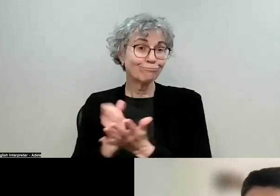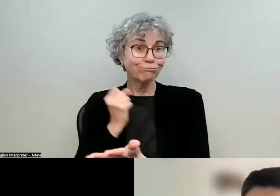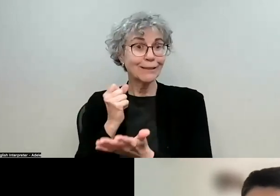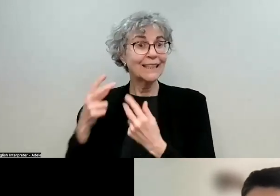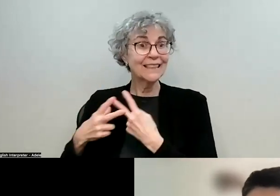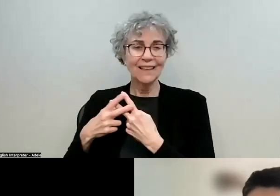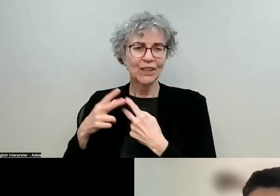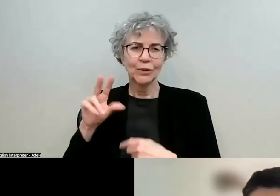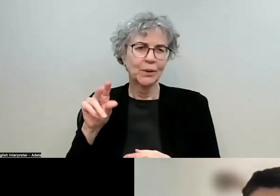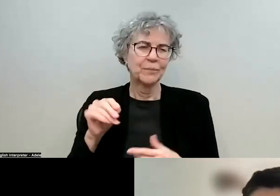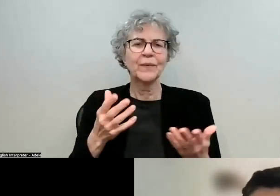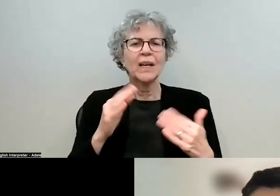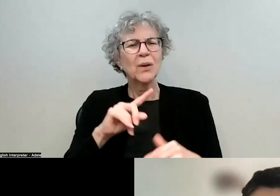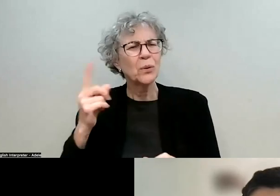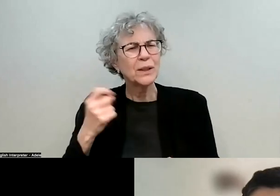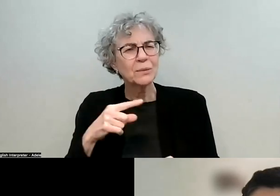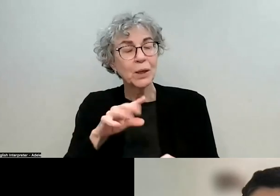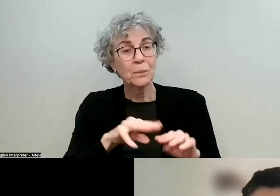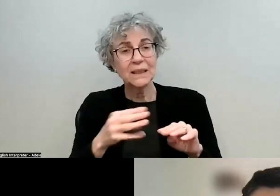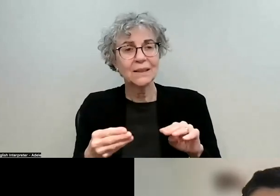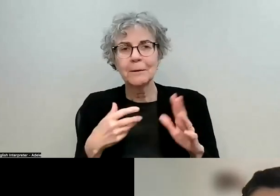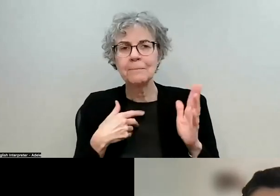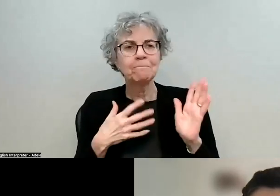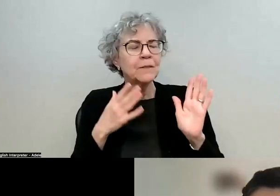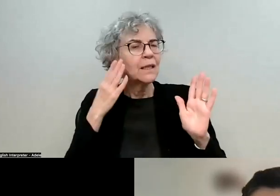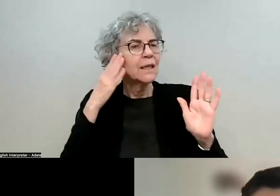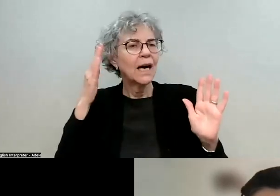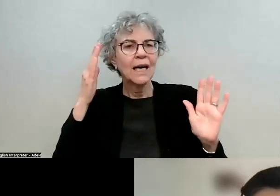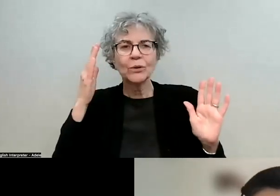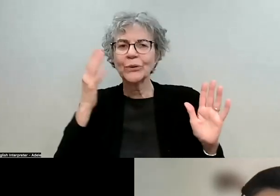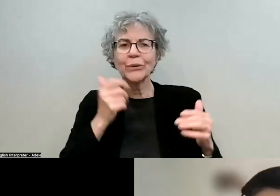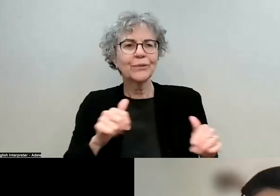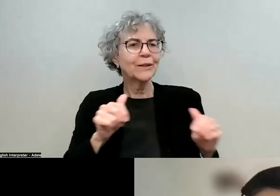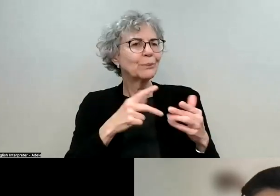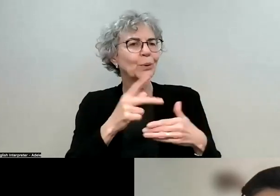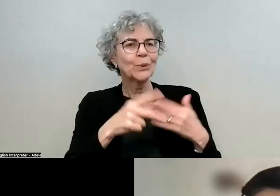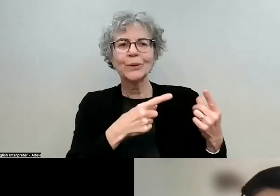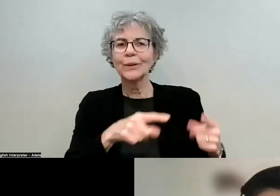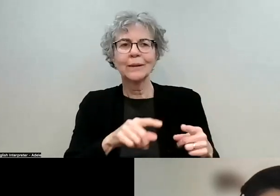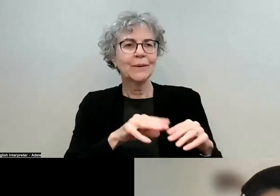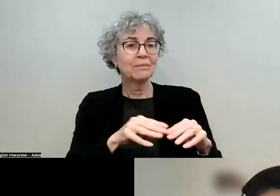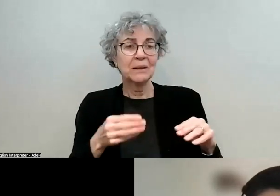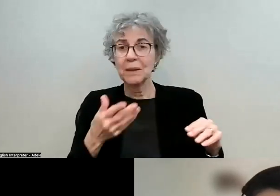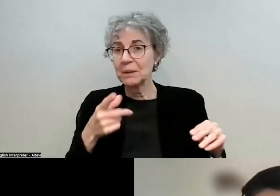So question about Mississauga, I don't know what's of any projects in Mississauga, but others